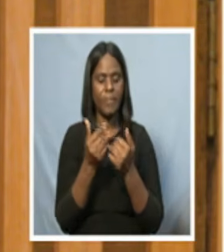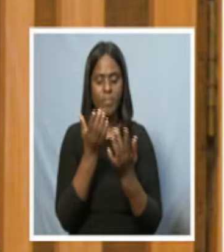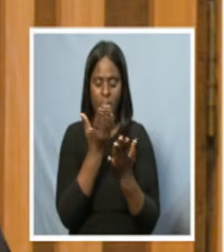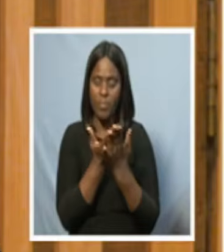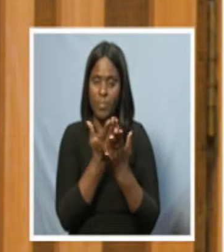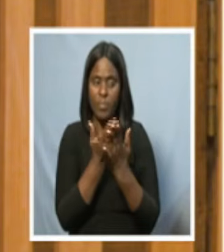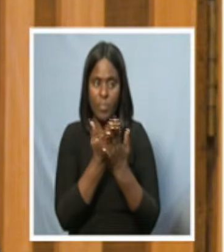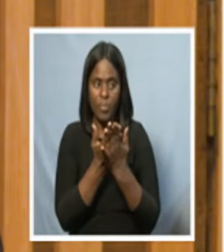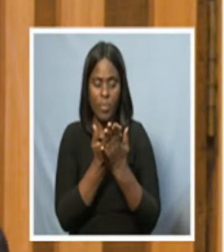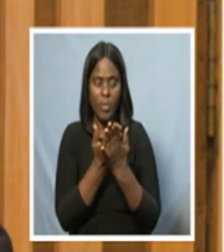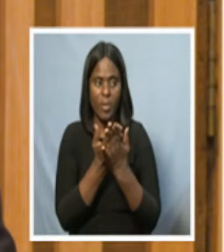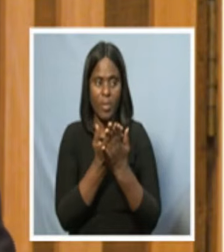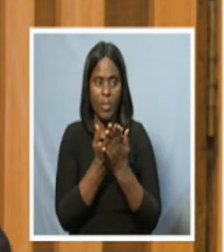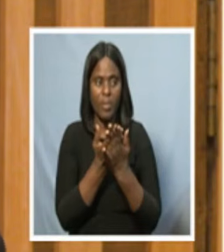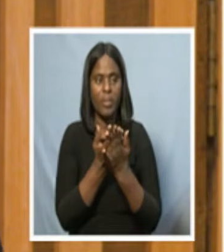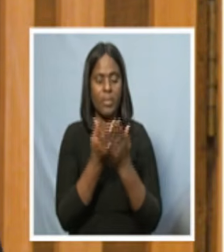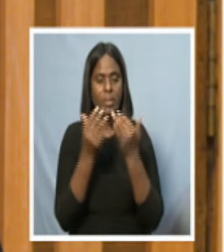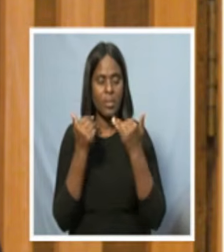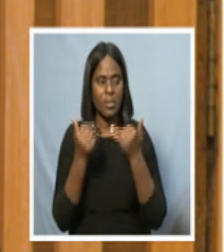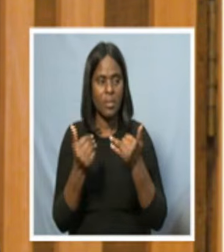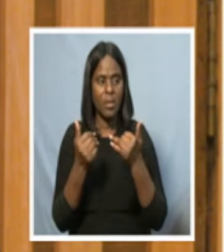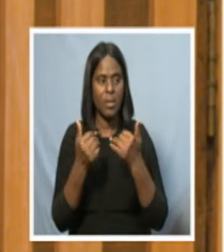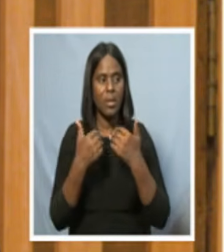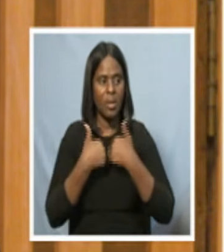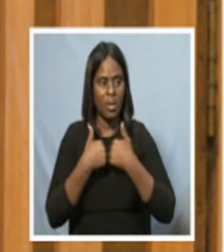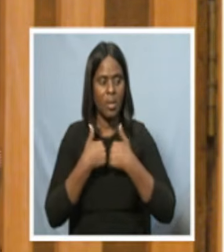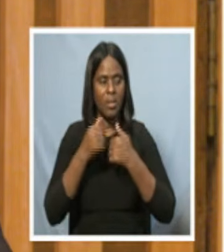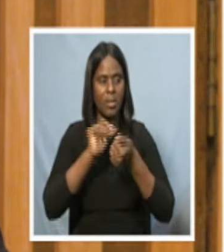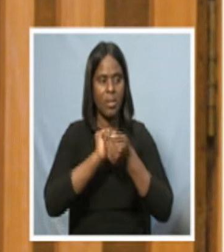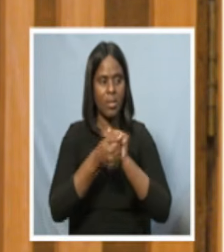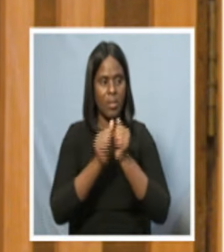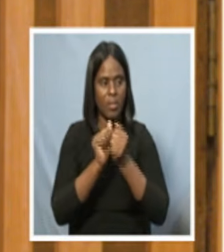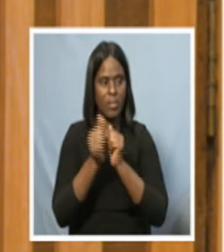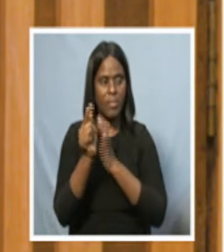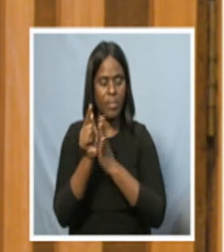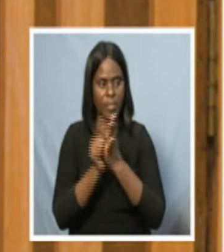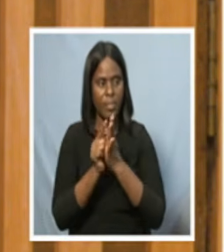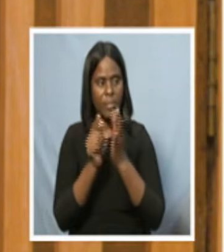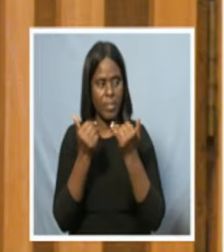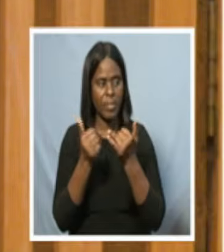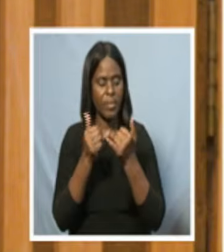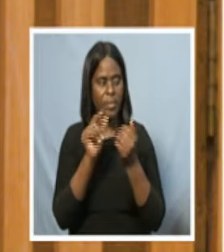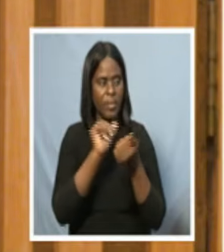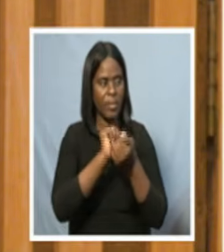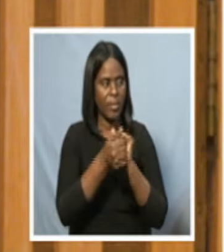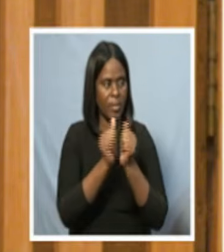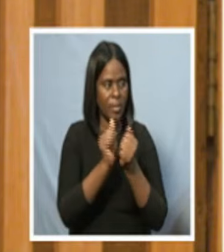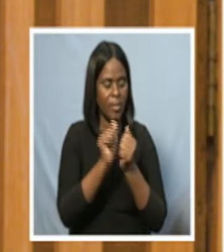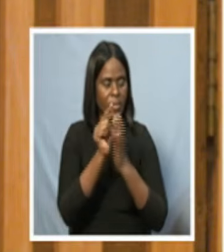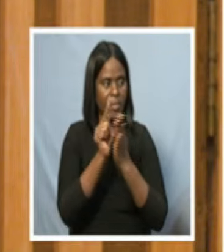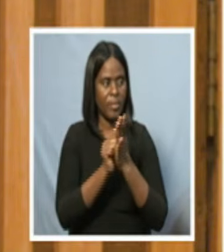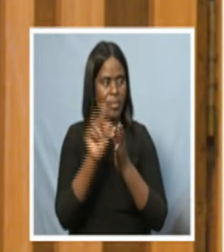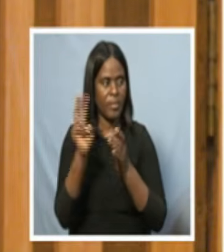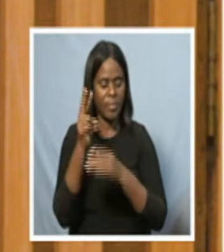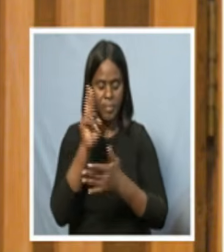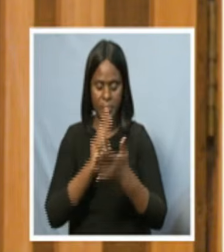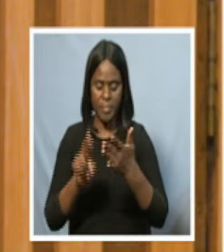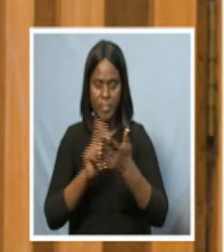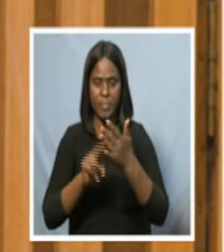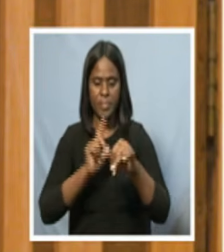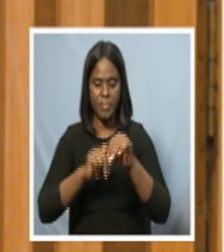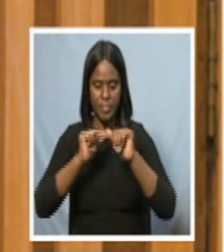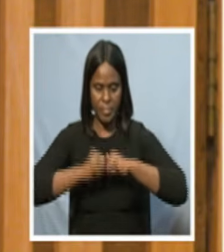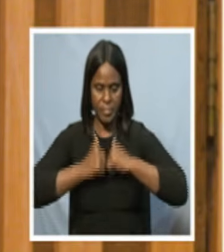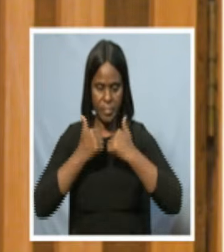presented, or should I say debated, the public holiday amendment bills and gave the objects of the bill at second reading stage, and we